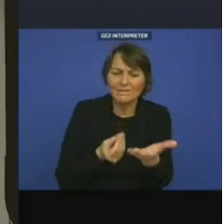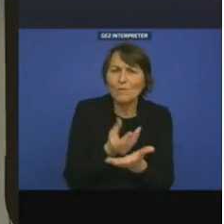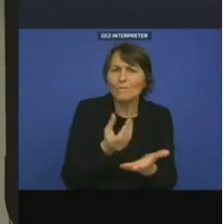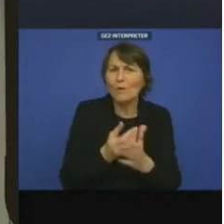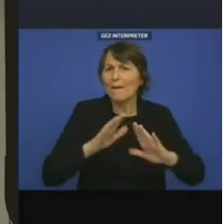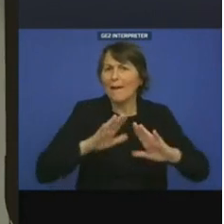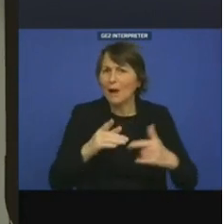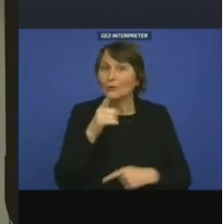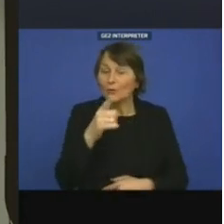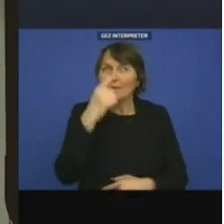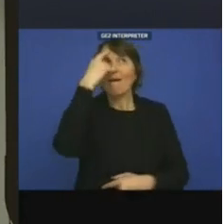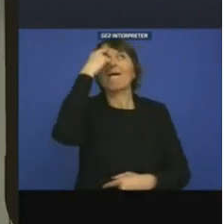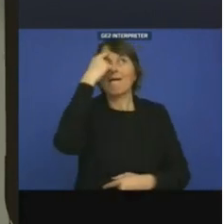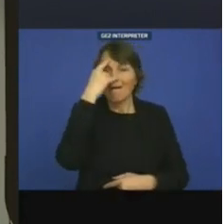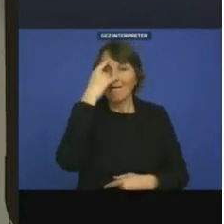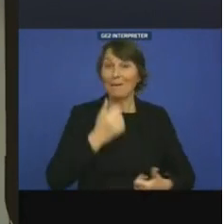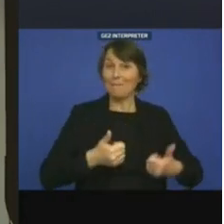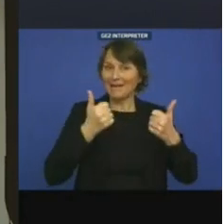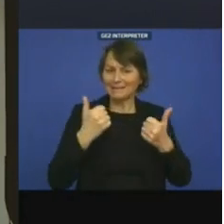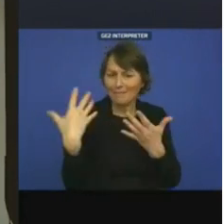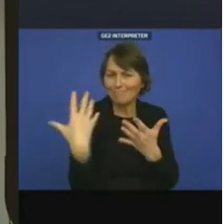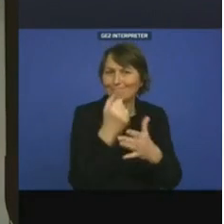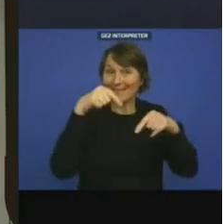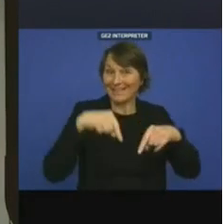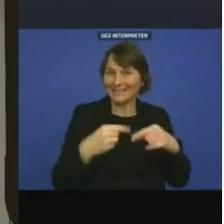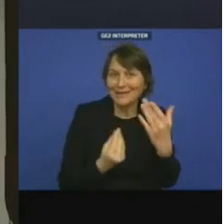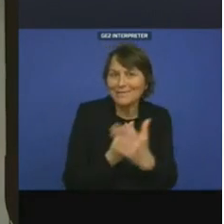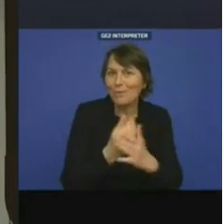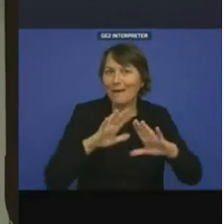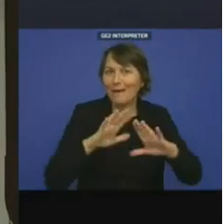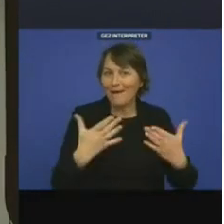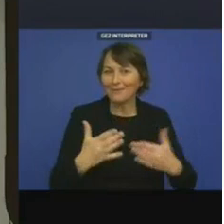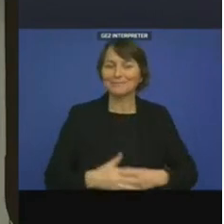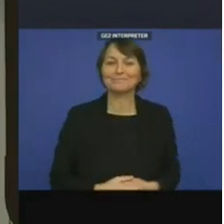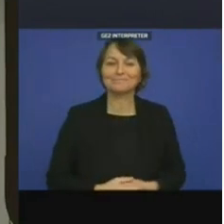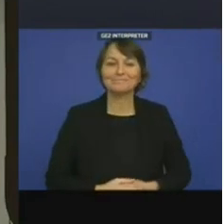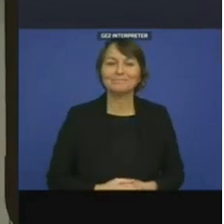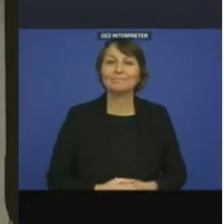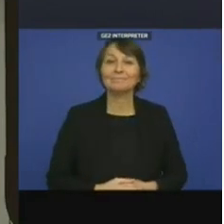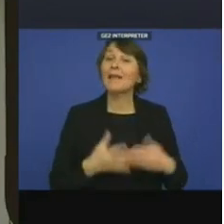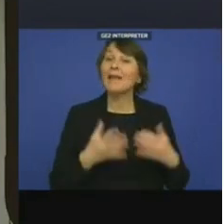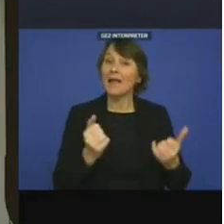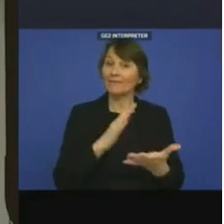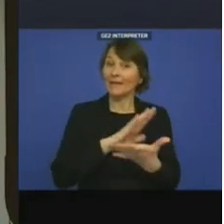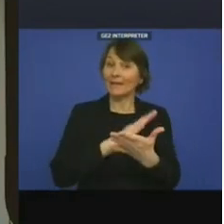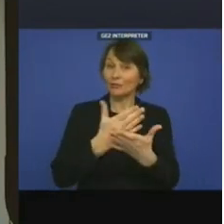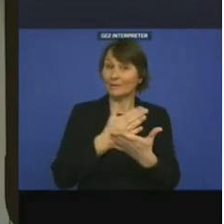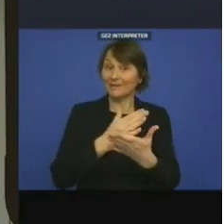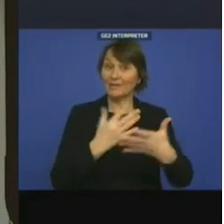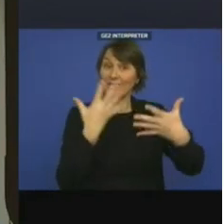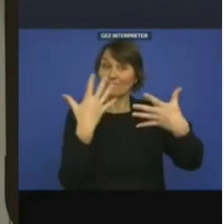make the best use of this event. First of all, interpretation is available in 5